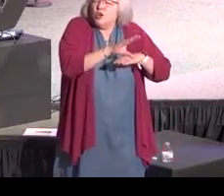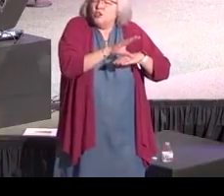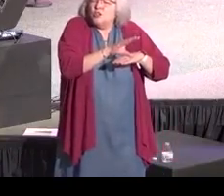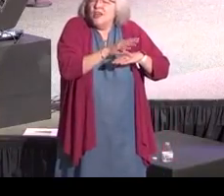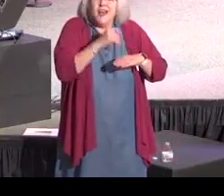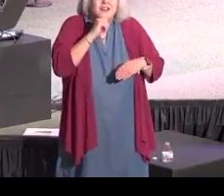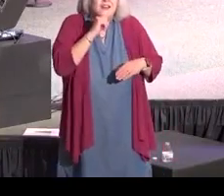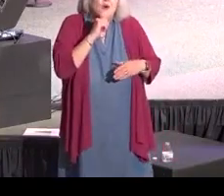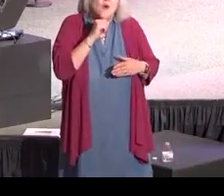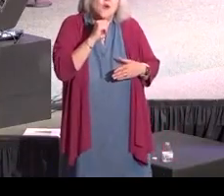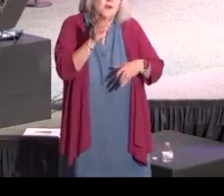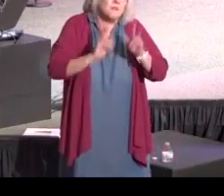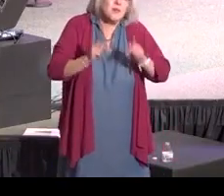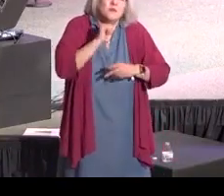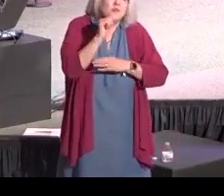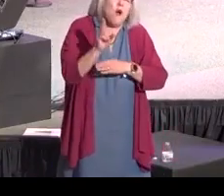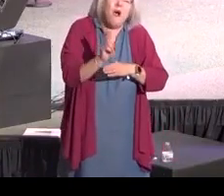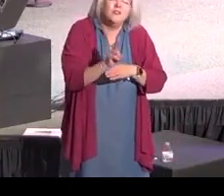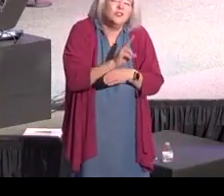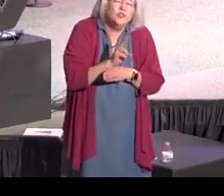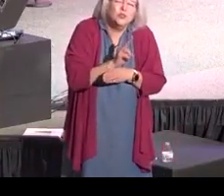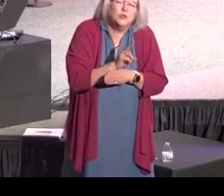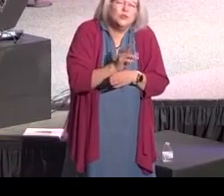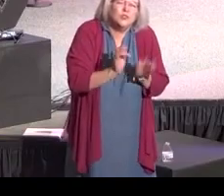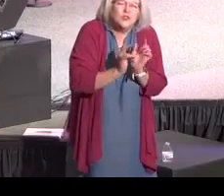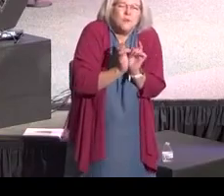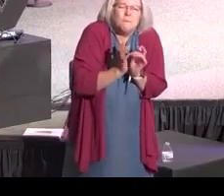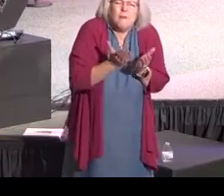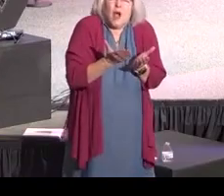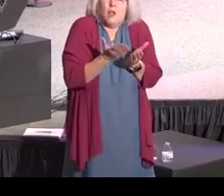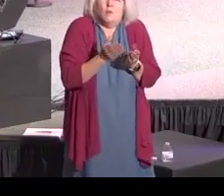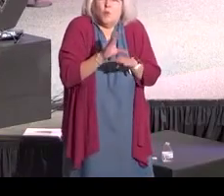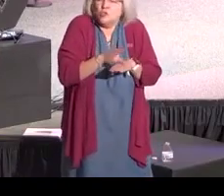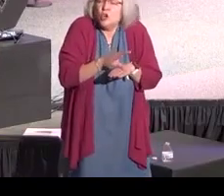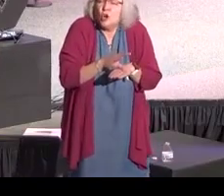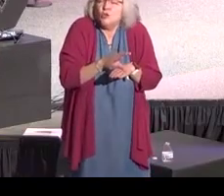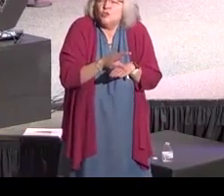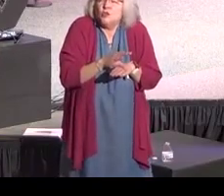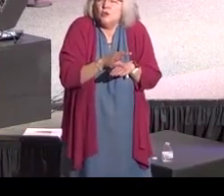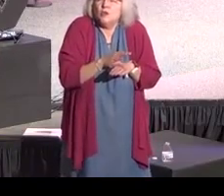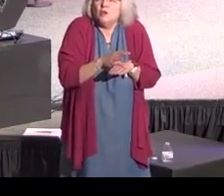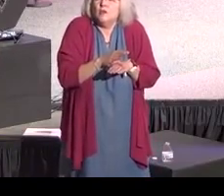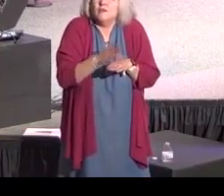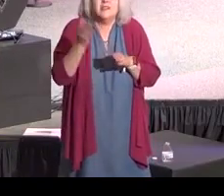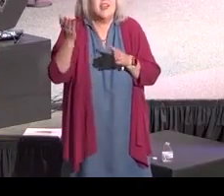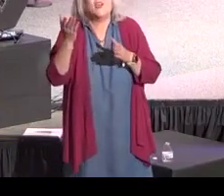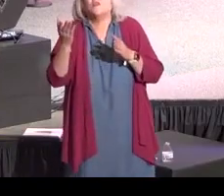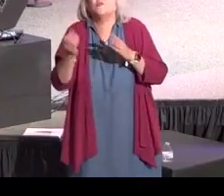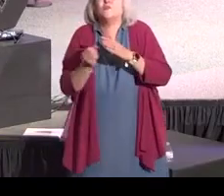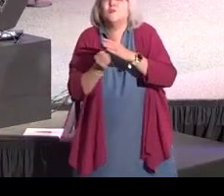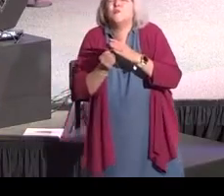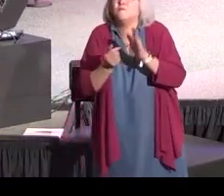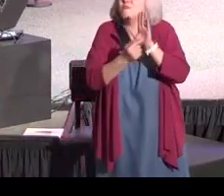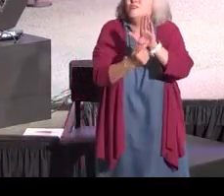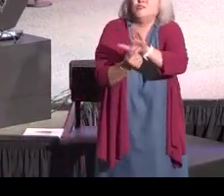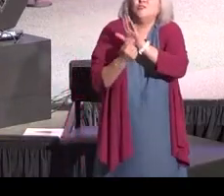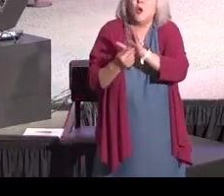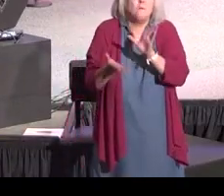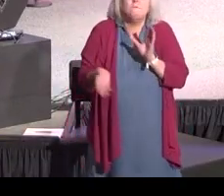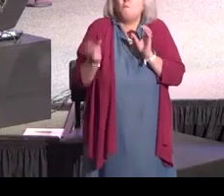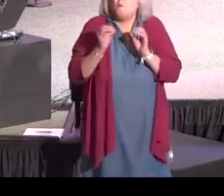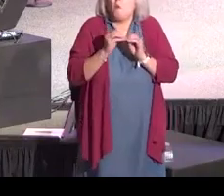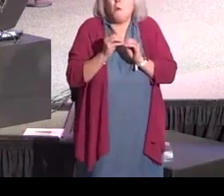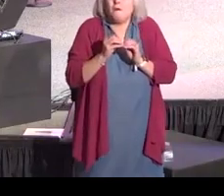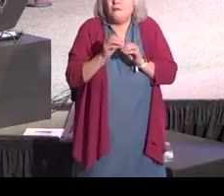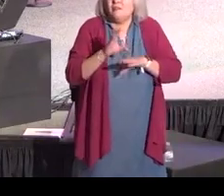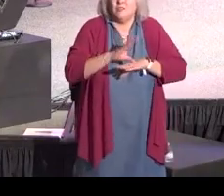aren't used to the Bible and aren't used to church, but they would discover something so much more than a church today. They would discover a God who